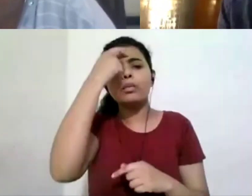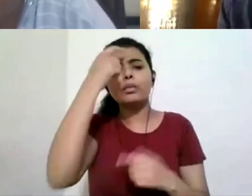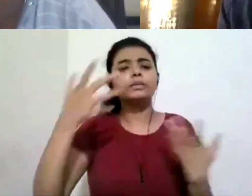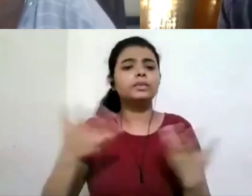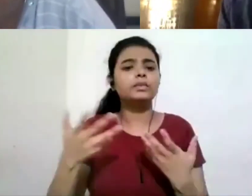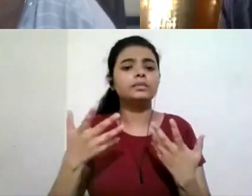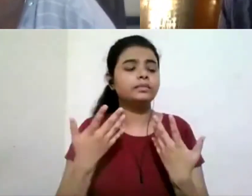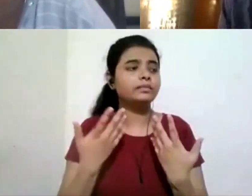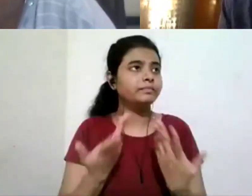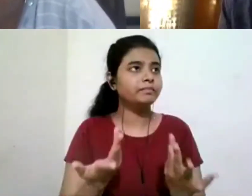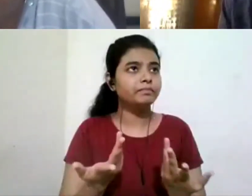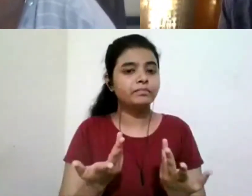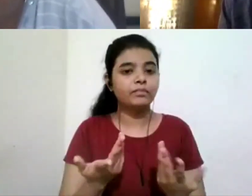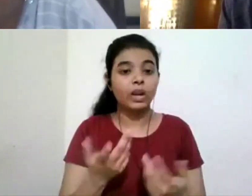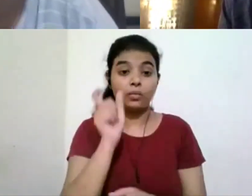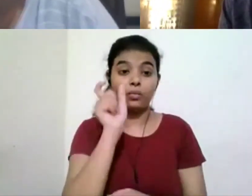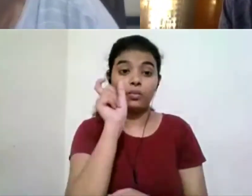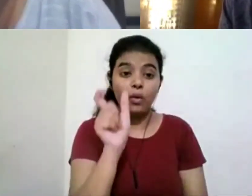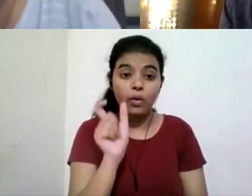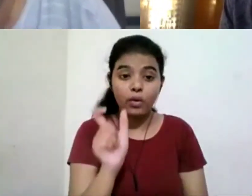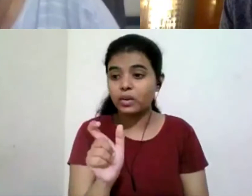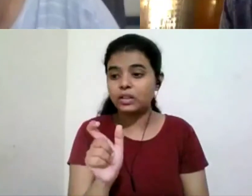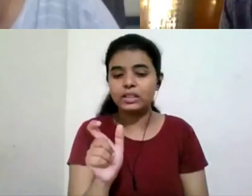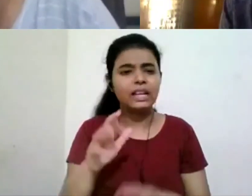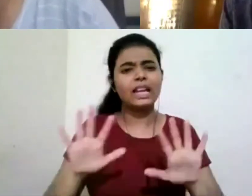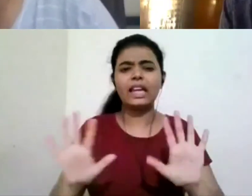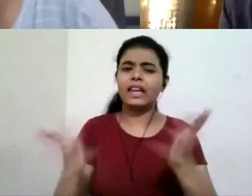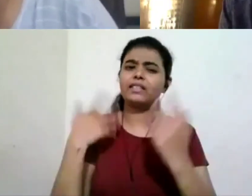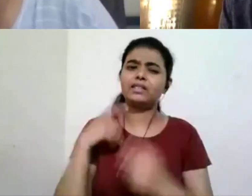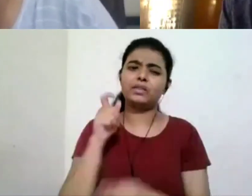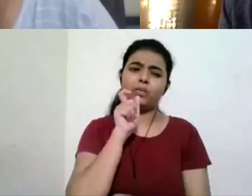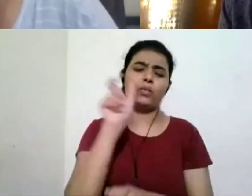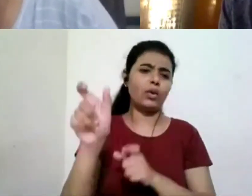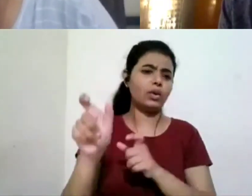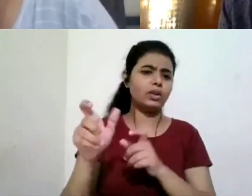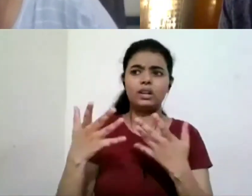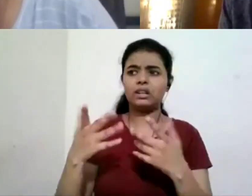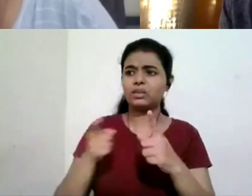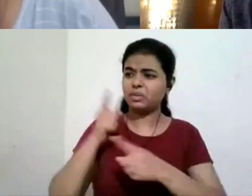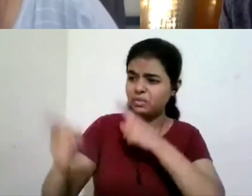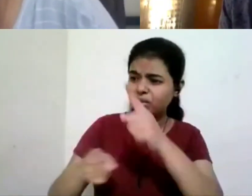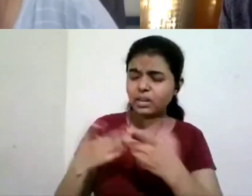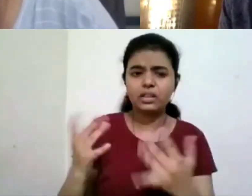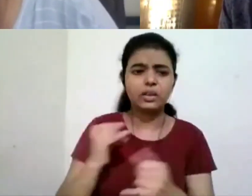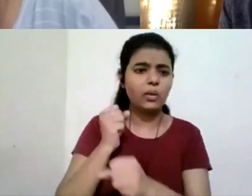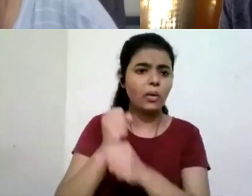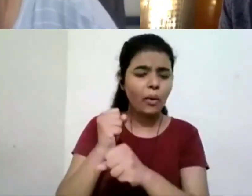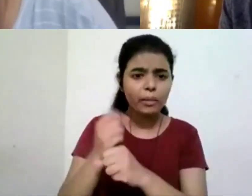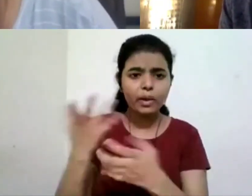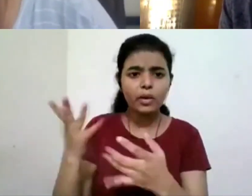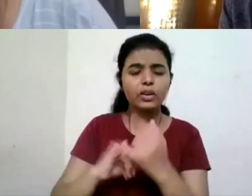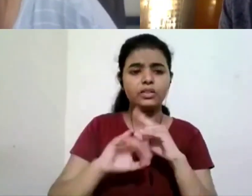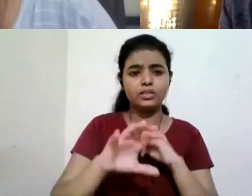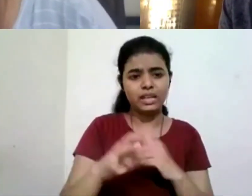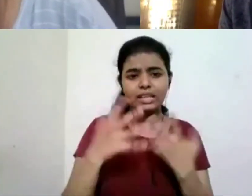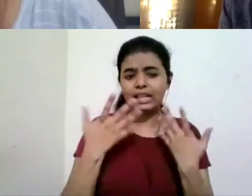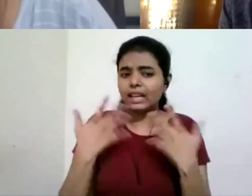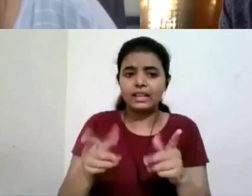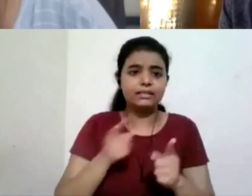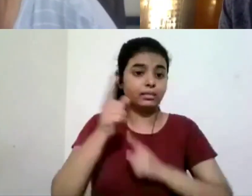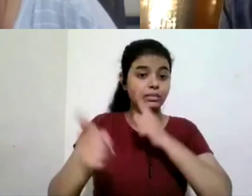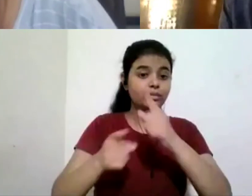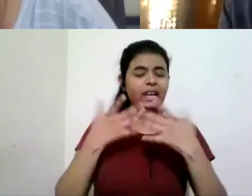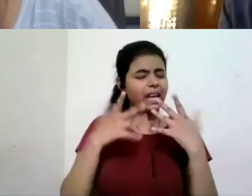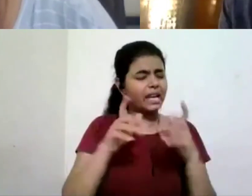these terms in a metaphorical sense to criticize or critique the government or the state or